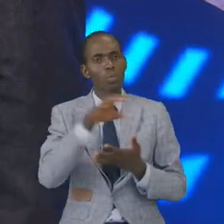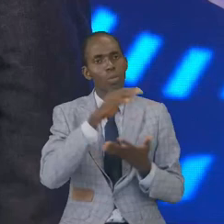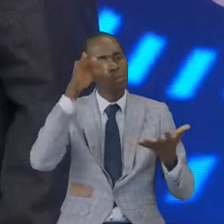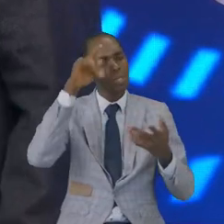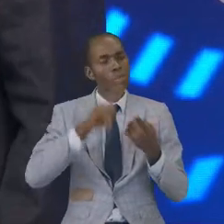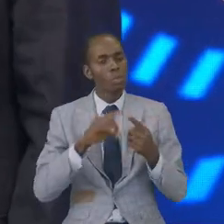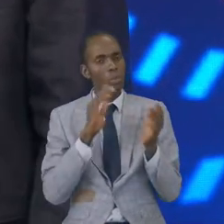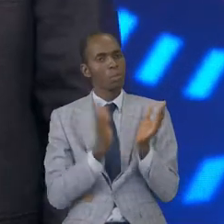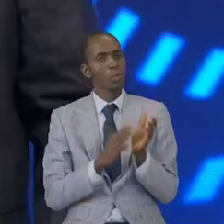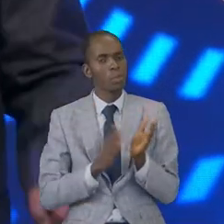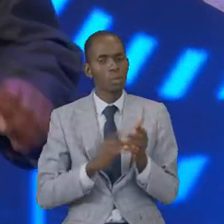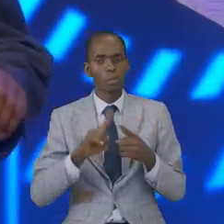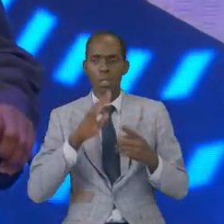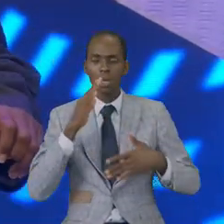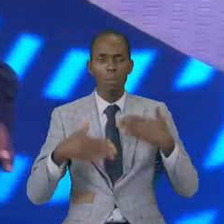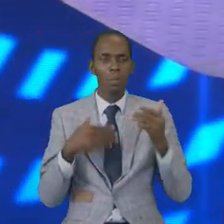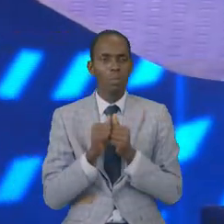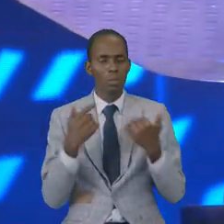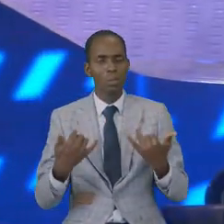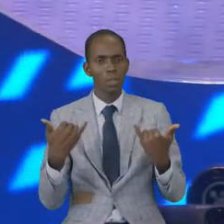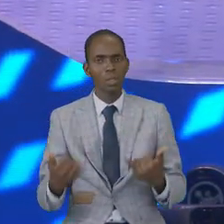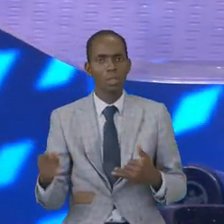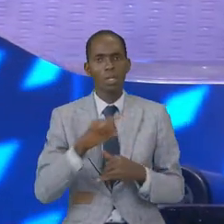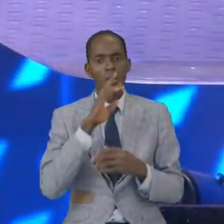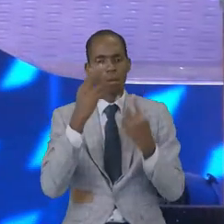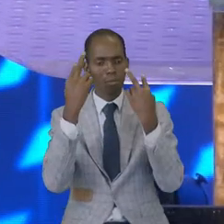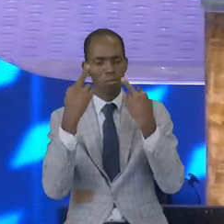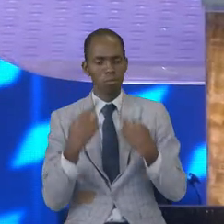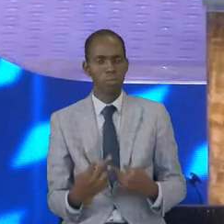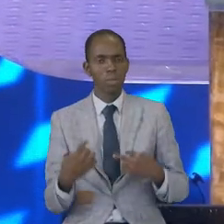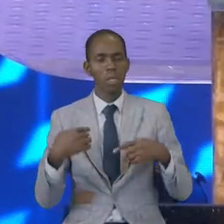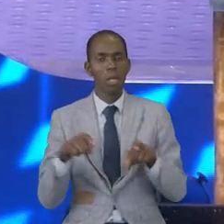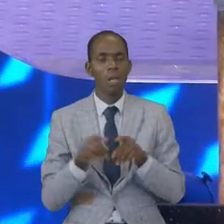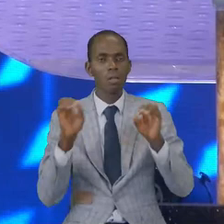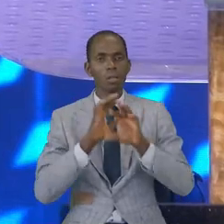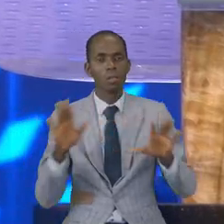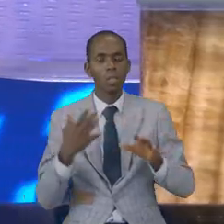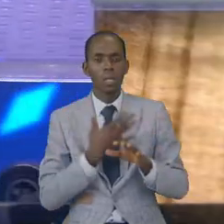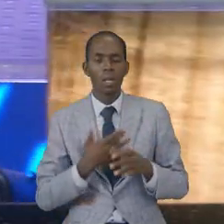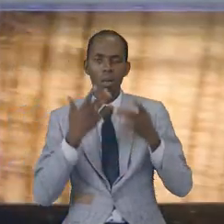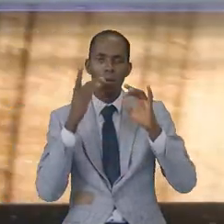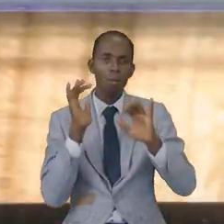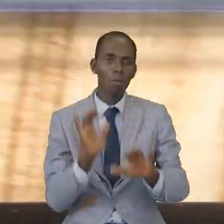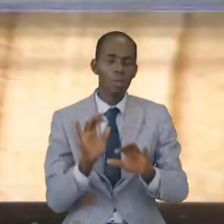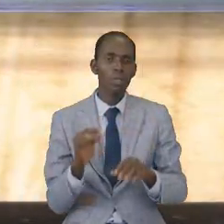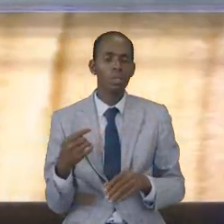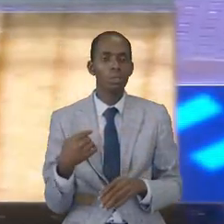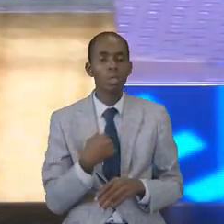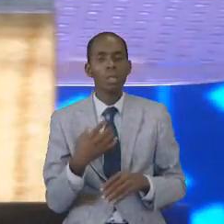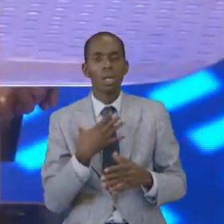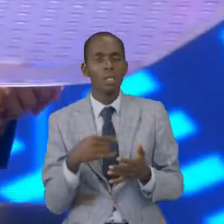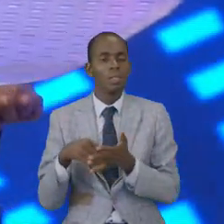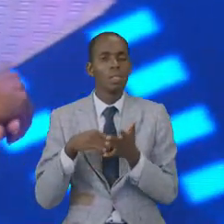should be rejoicing for me, but now they are looking down. When they meet problems like that, it makes them to